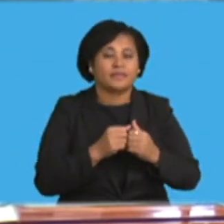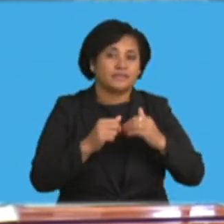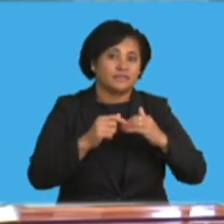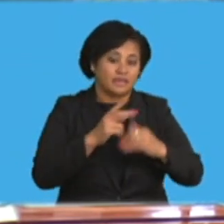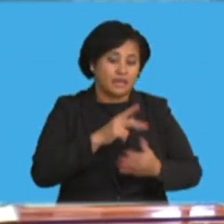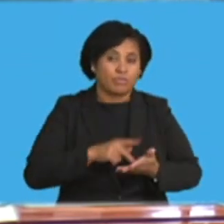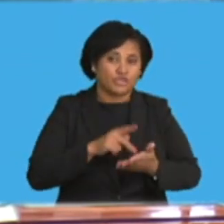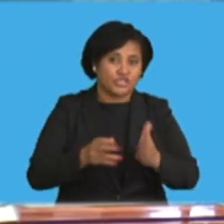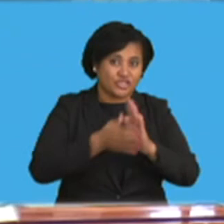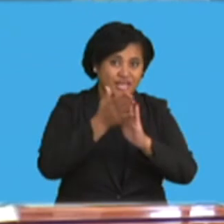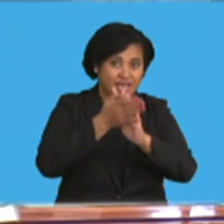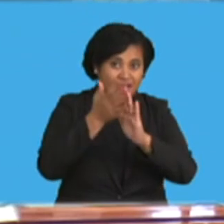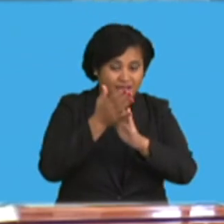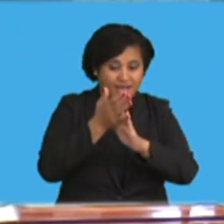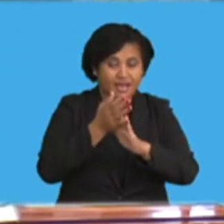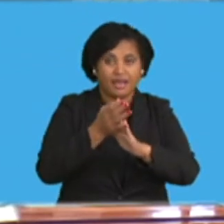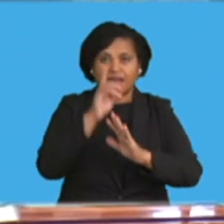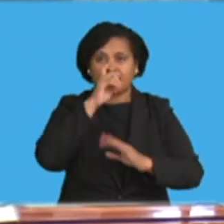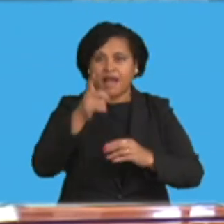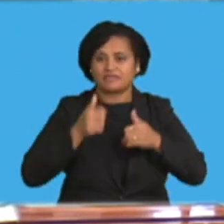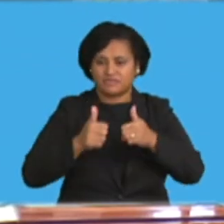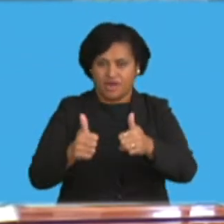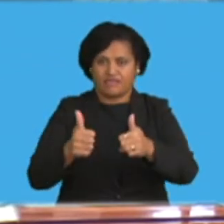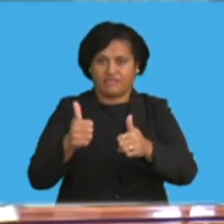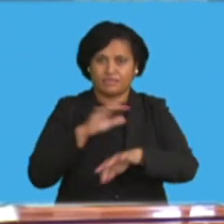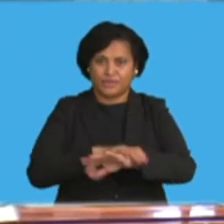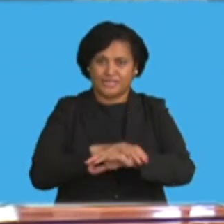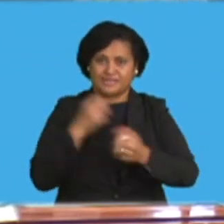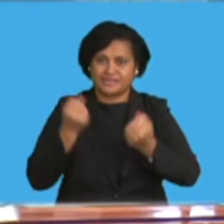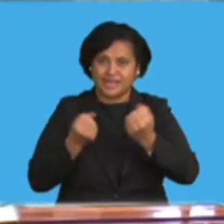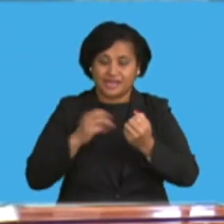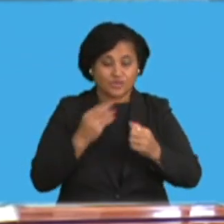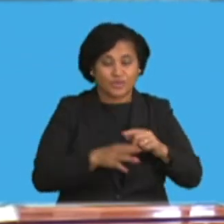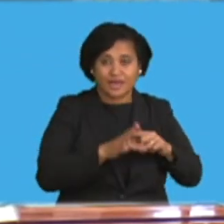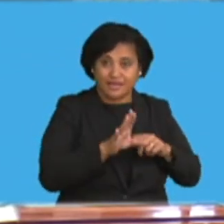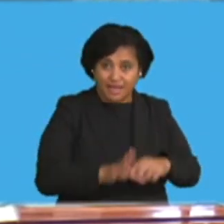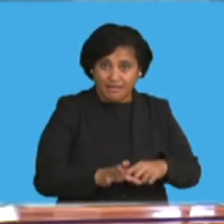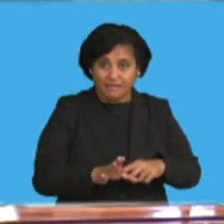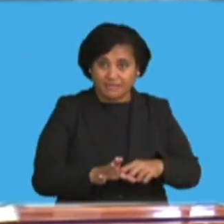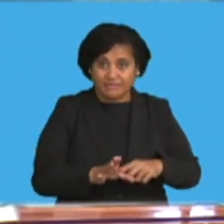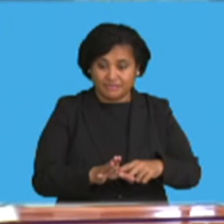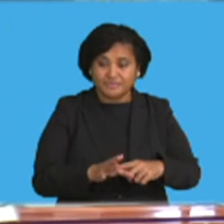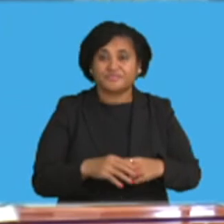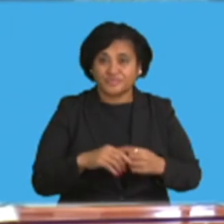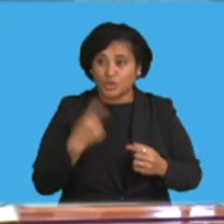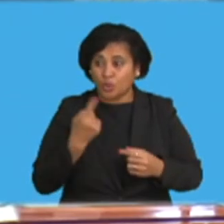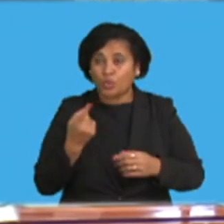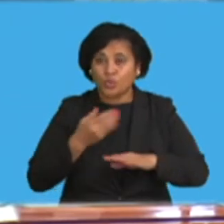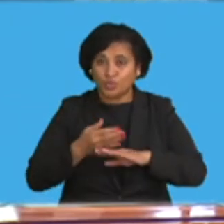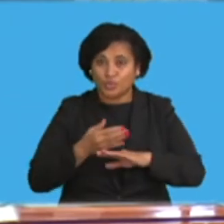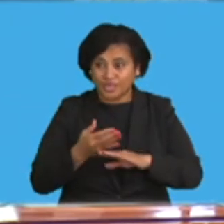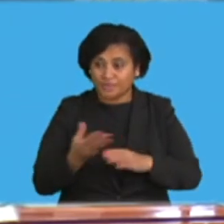such, Madam Speaker, younger constables, they drive, and entry officers need to be